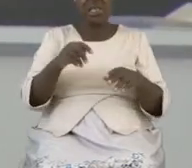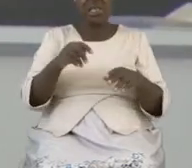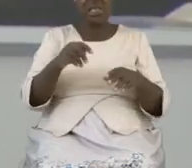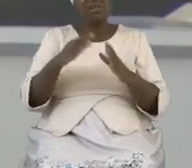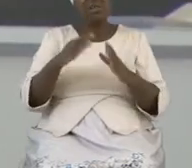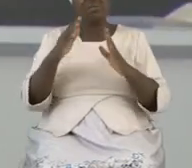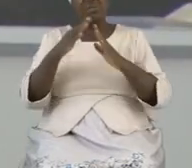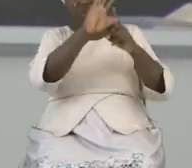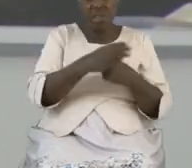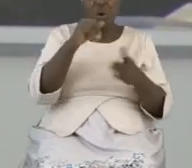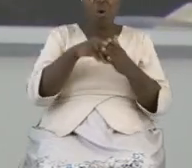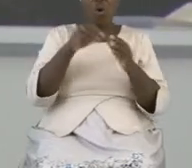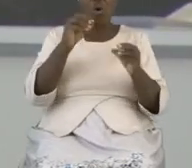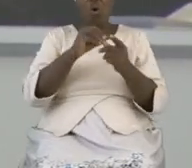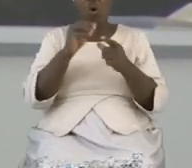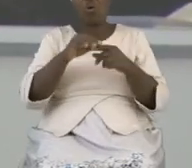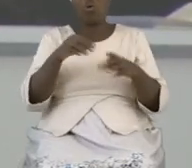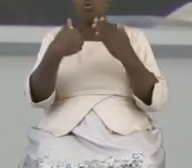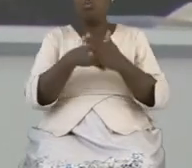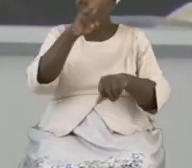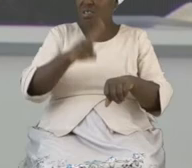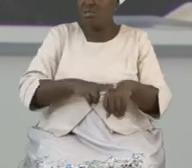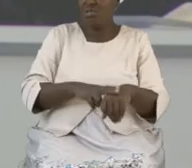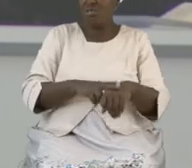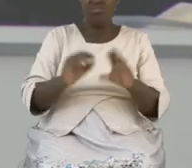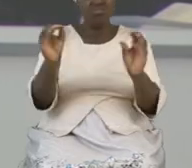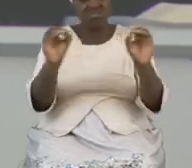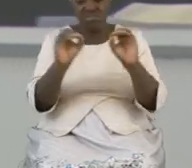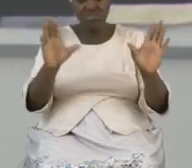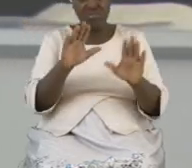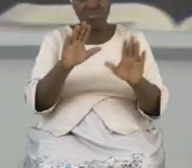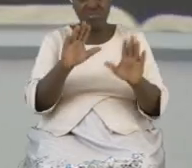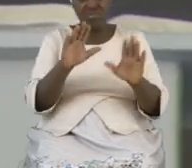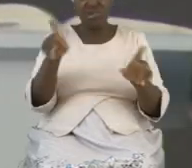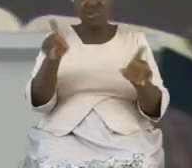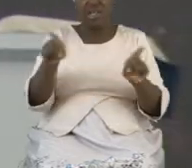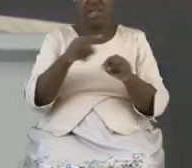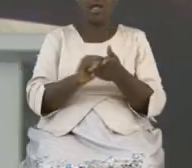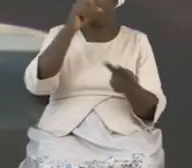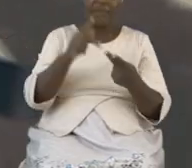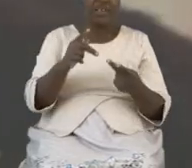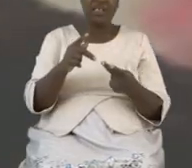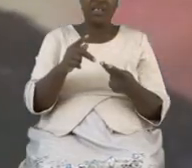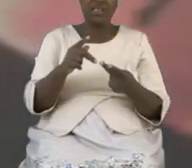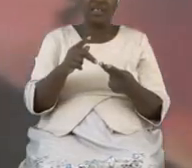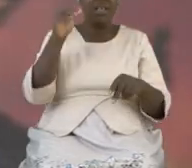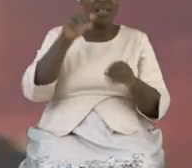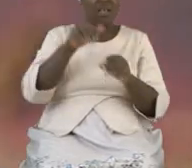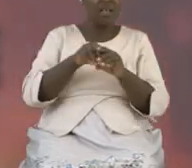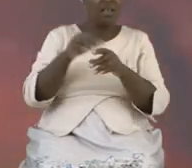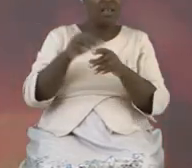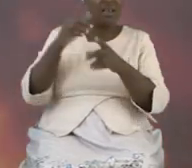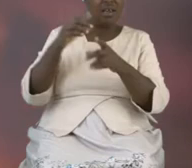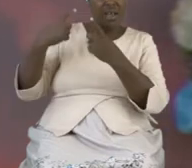nation. Nothing like that. Perfect in heart, in